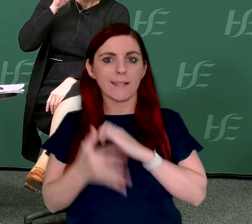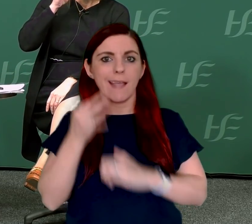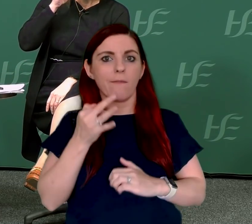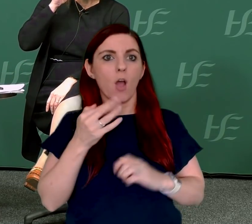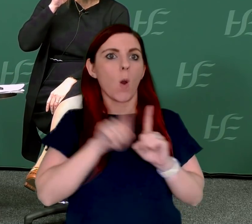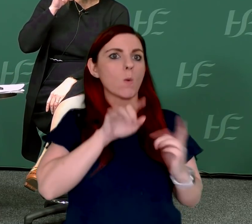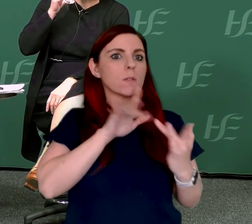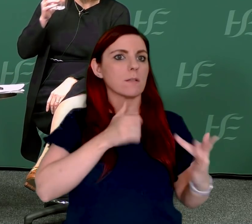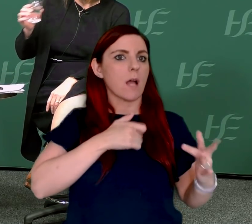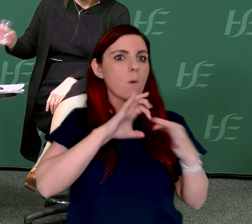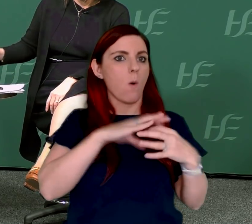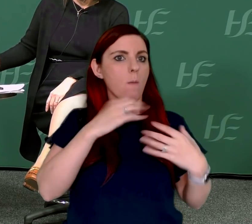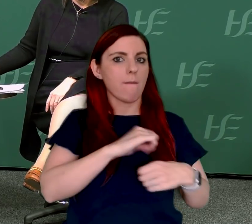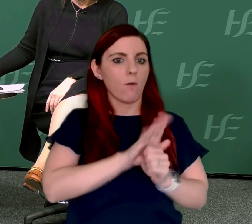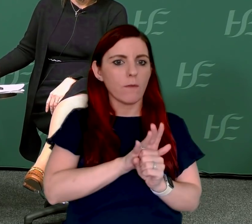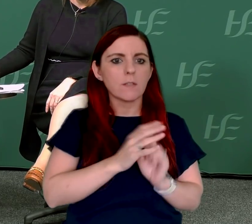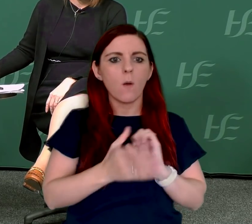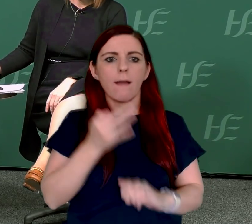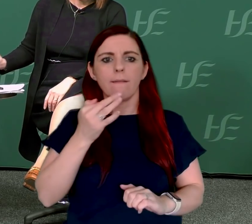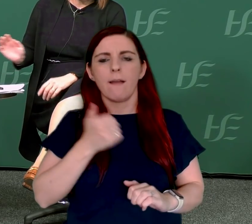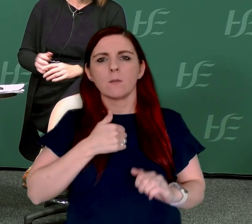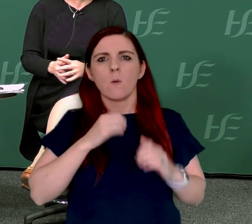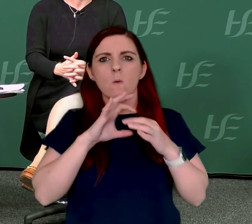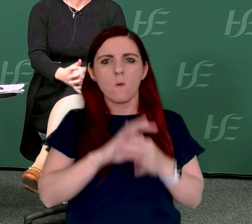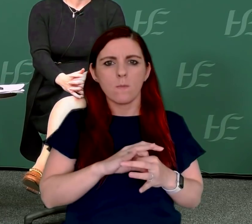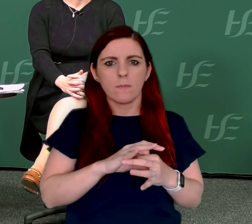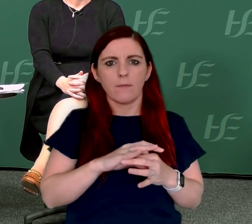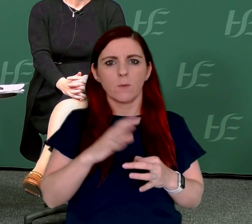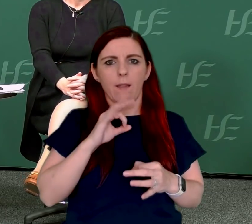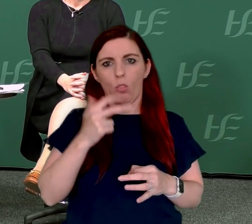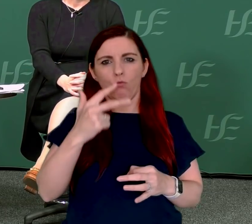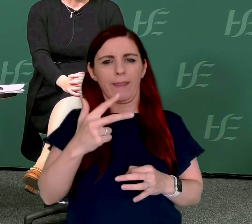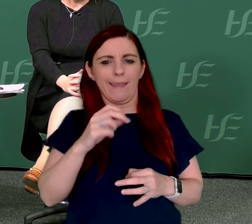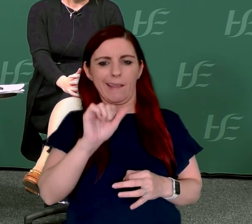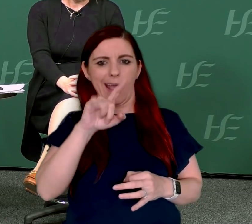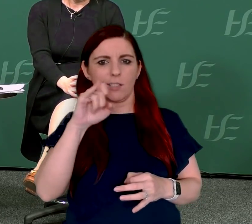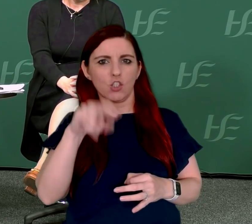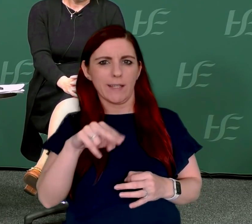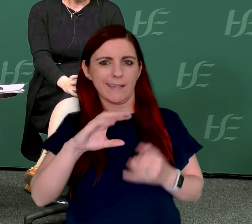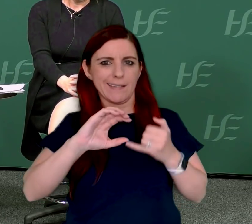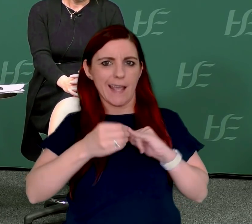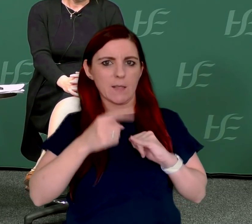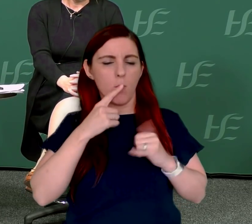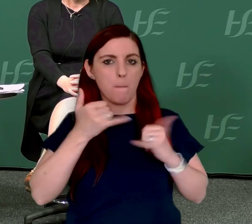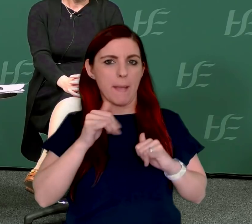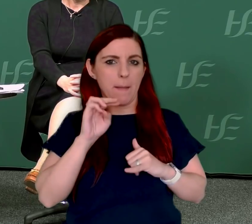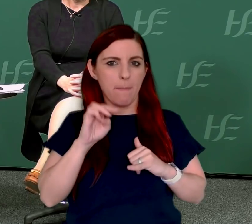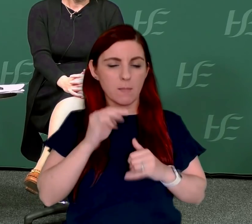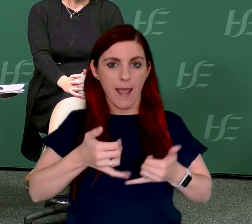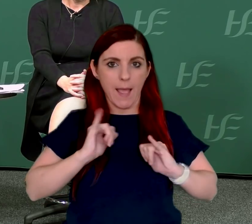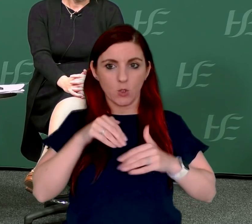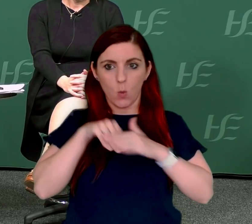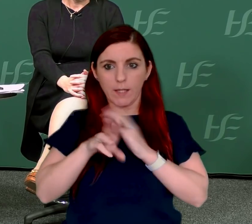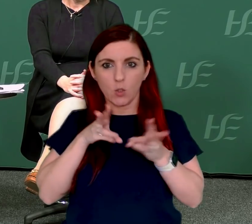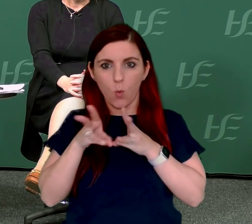to, first of all, if their household get the 3 tests, but they would be able to go to work under